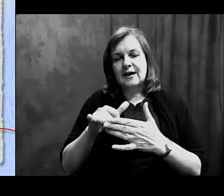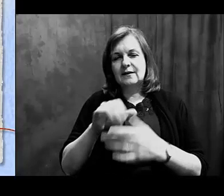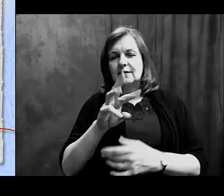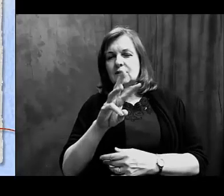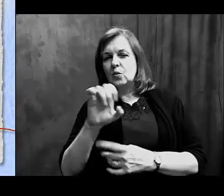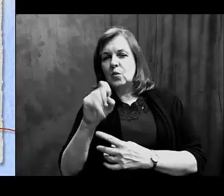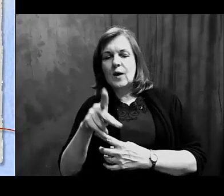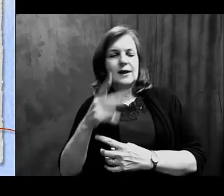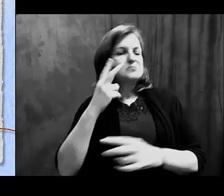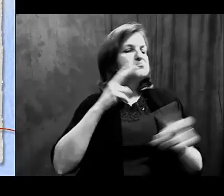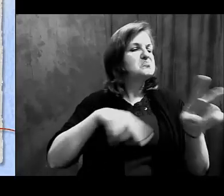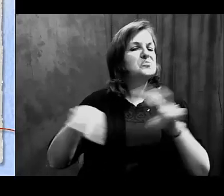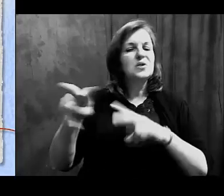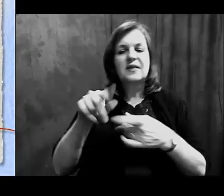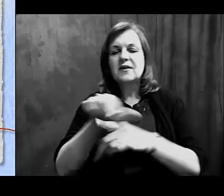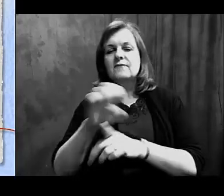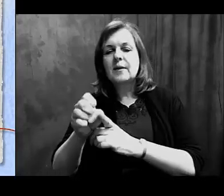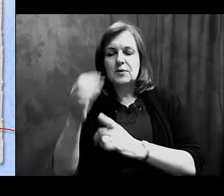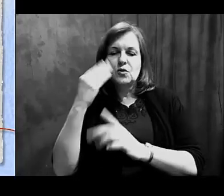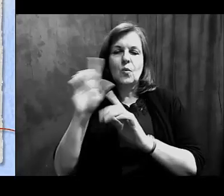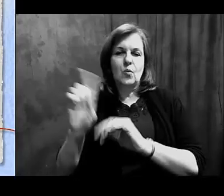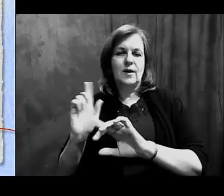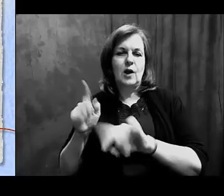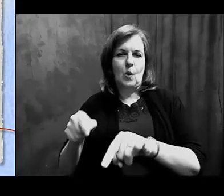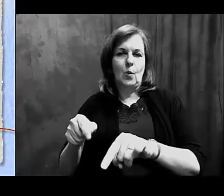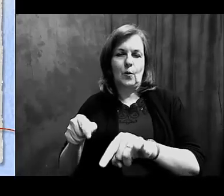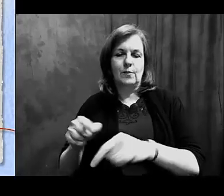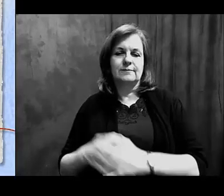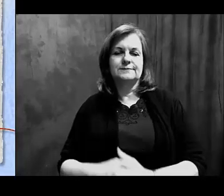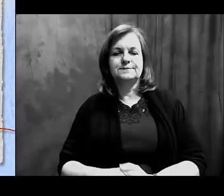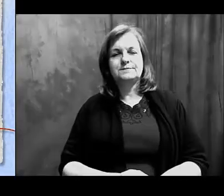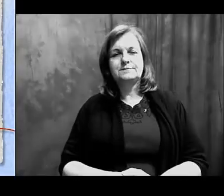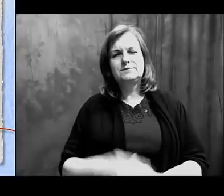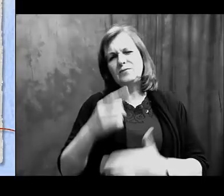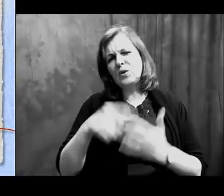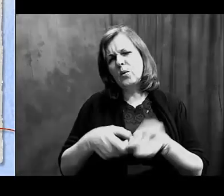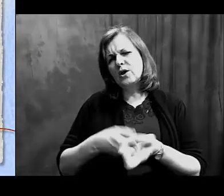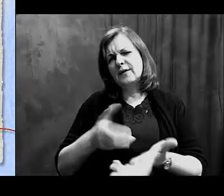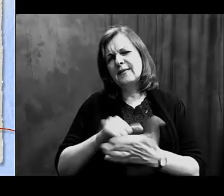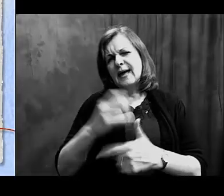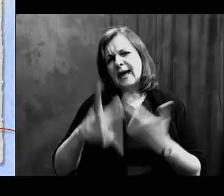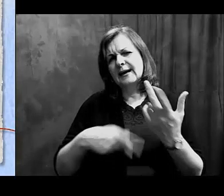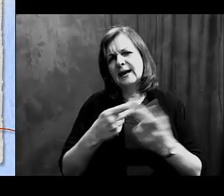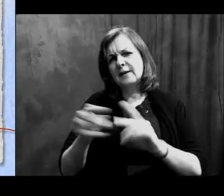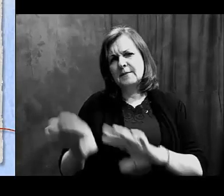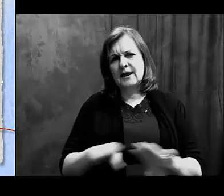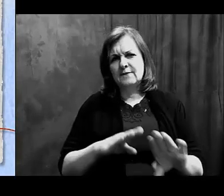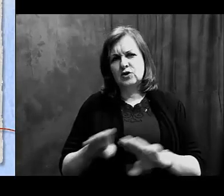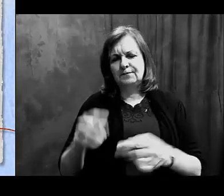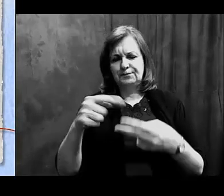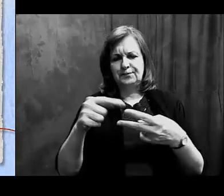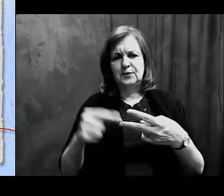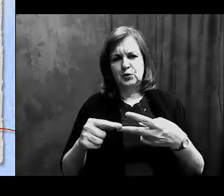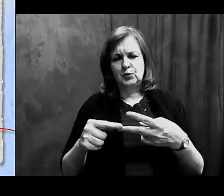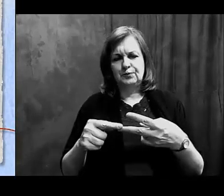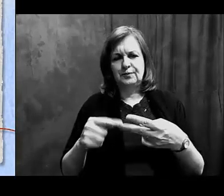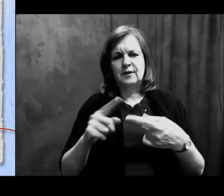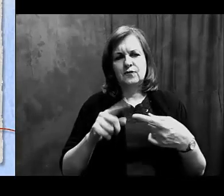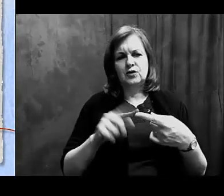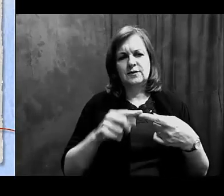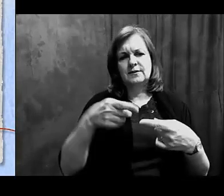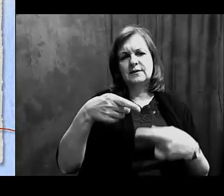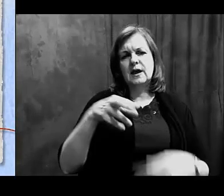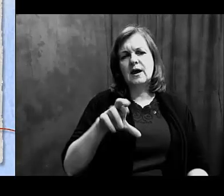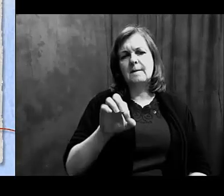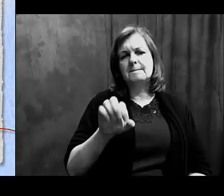are orienting based on things in the environment. So what causes these kinds of behaviors? We have two different causes. One is what we